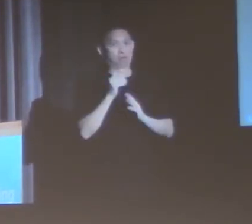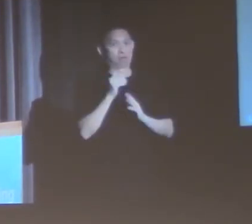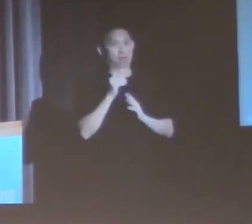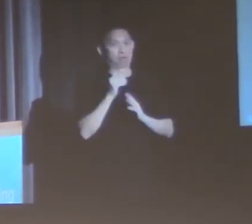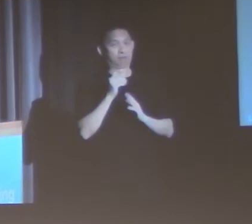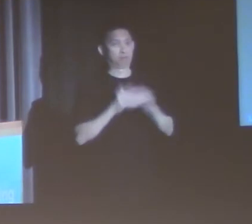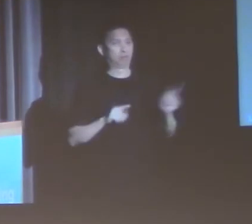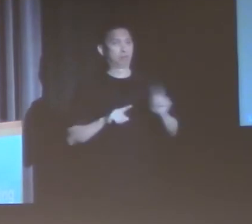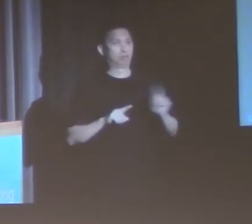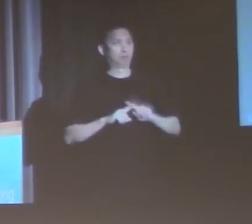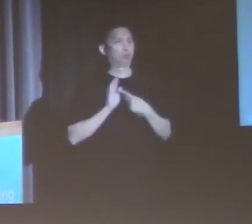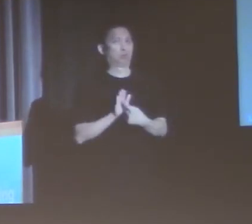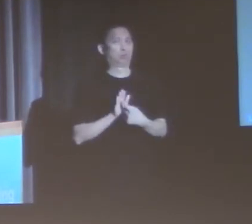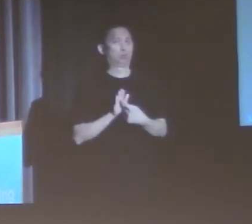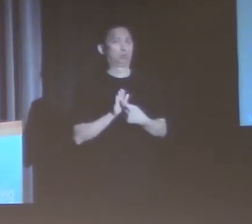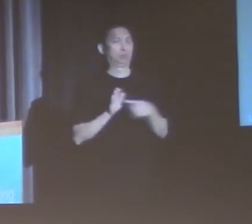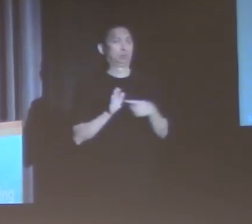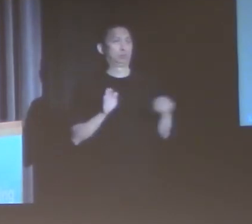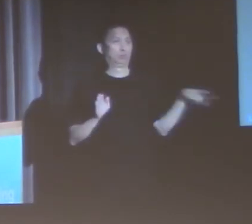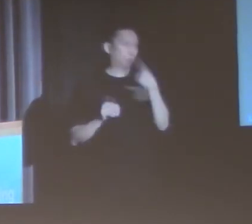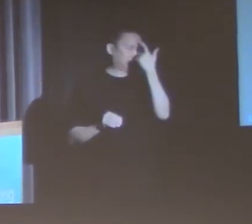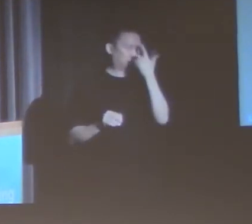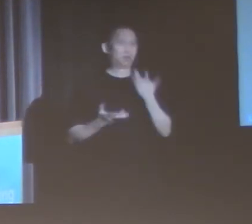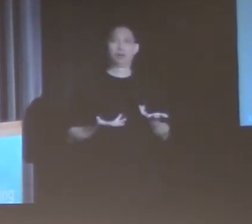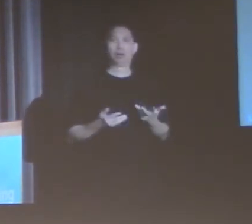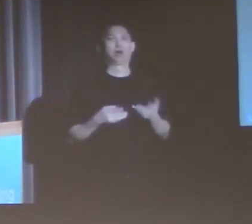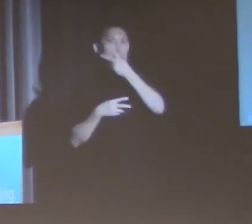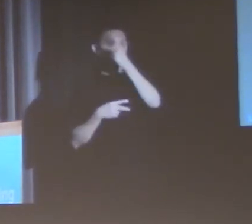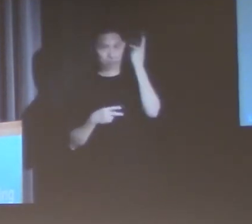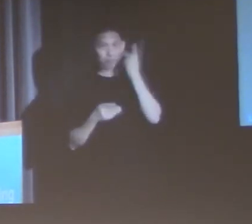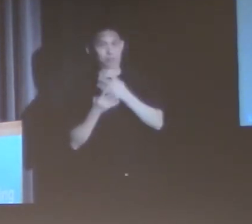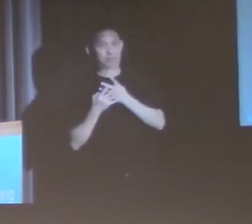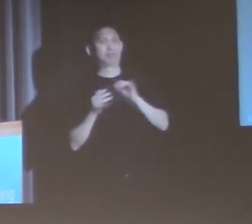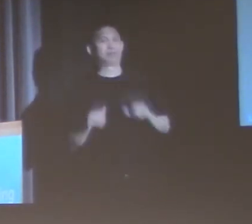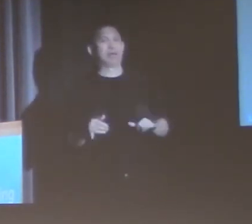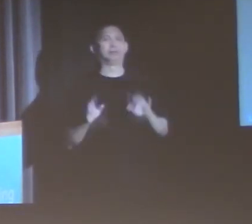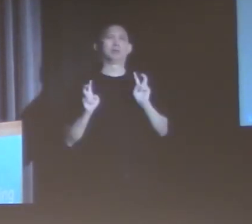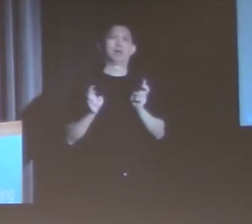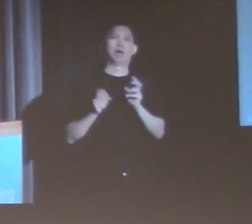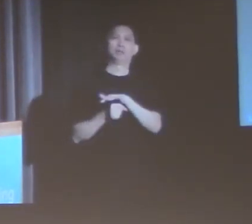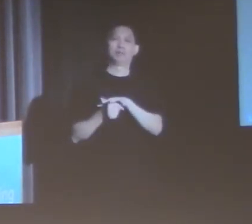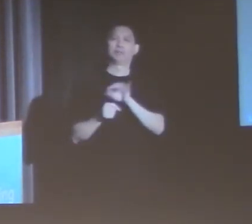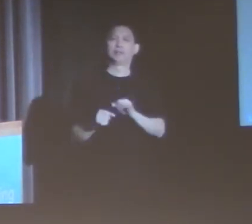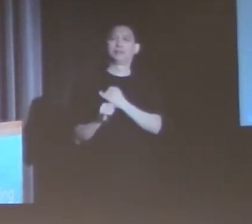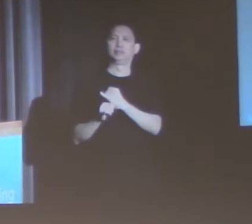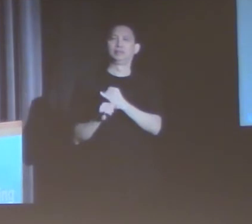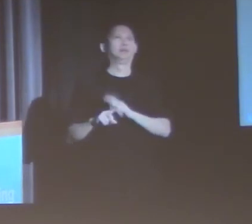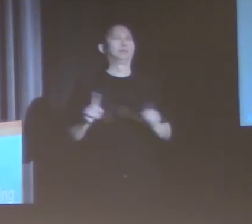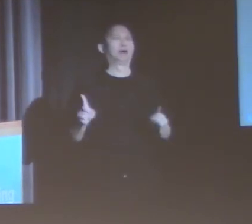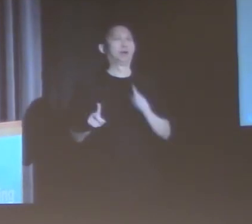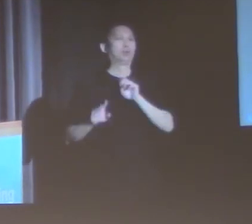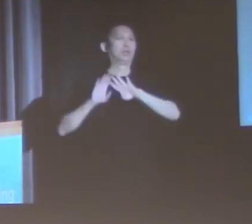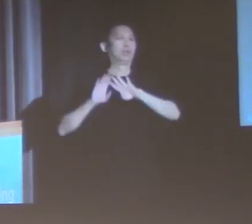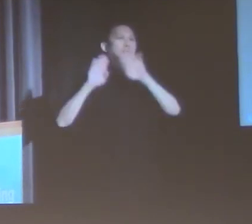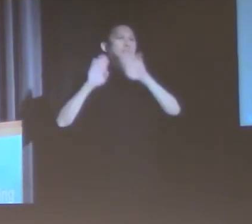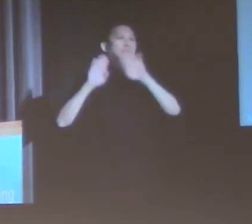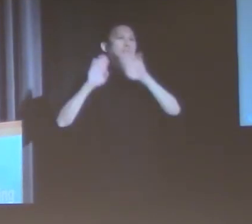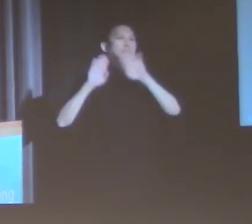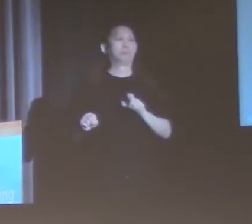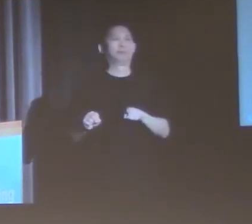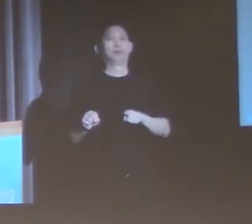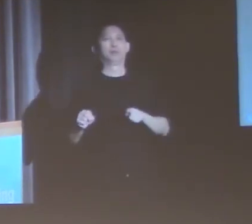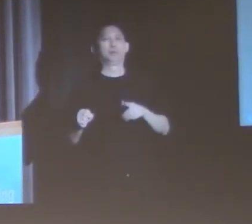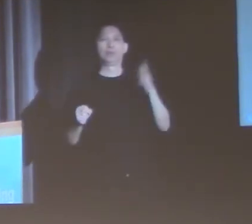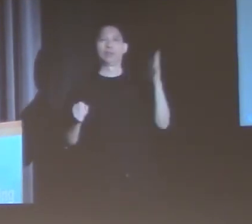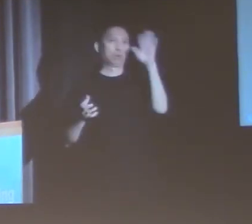space, it's like a given institution, and it's actually like a whole system of invisible walls that follow people throughout their